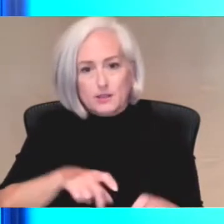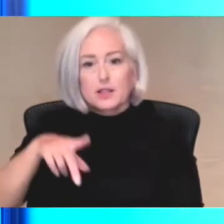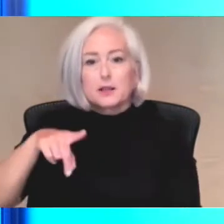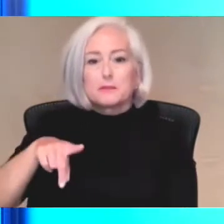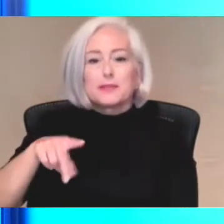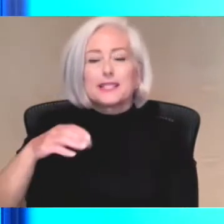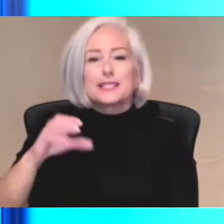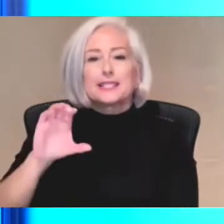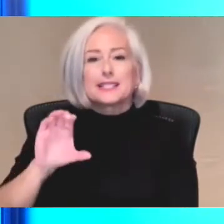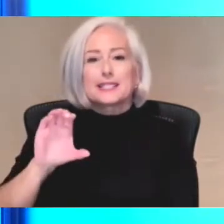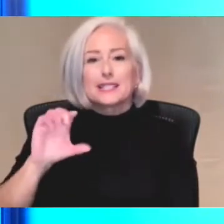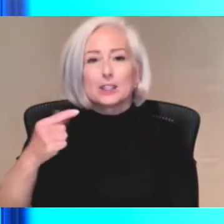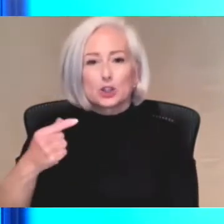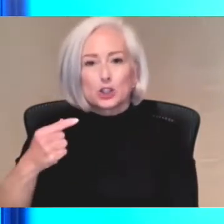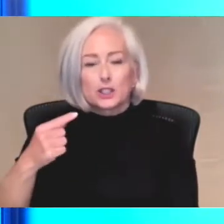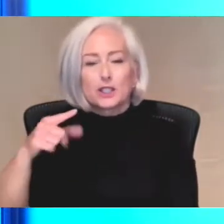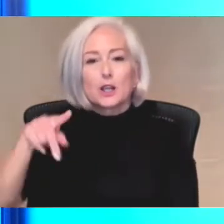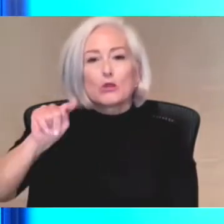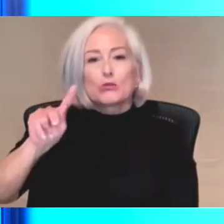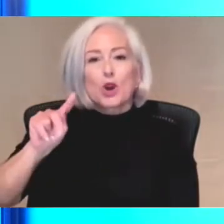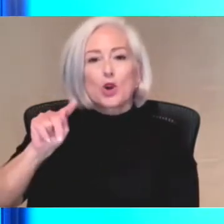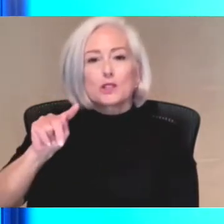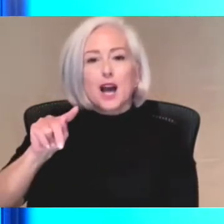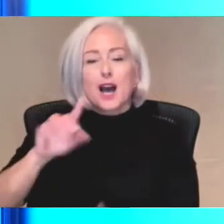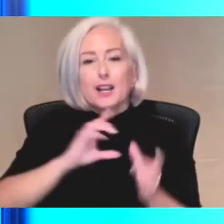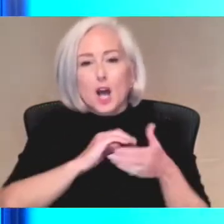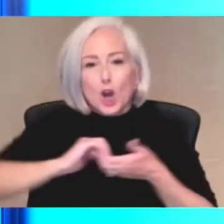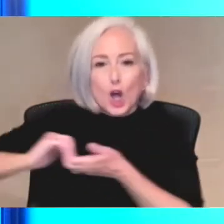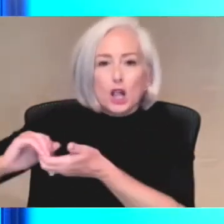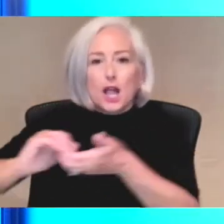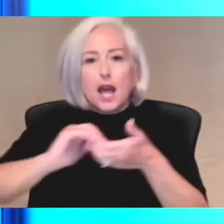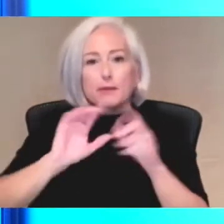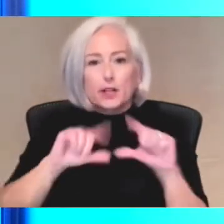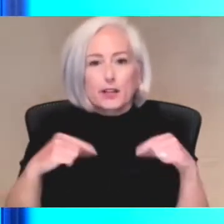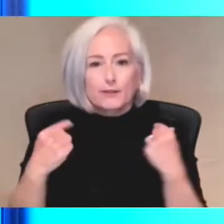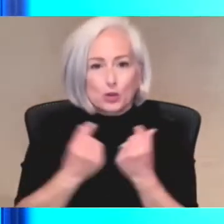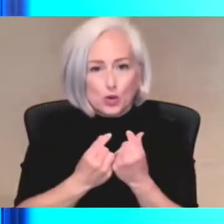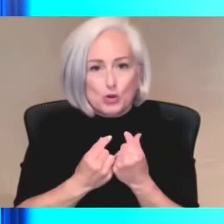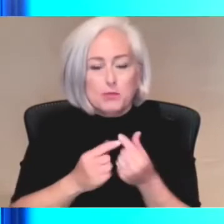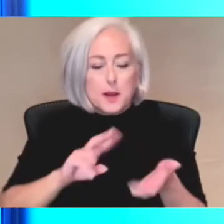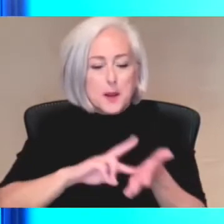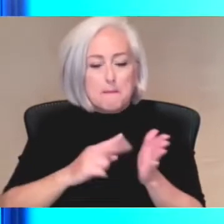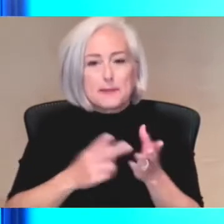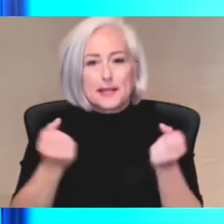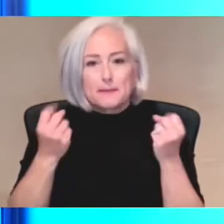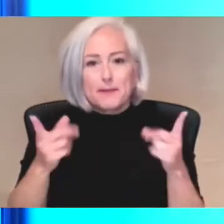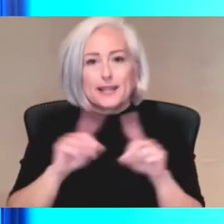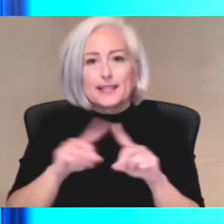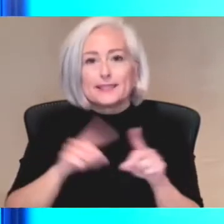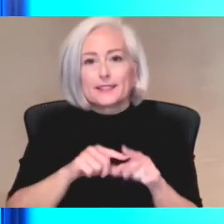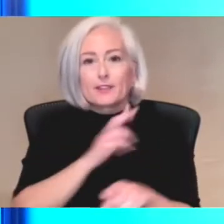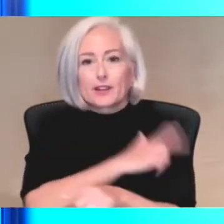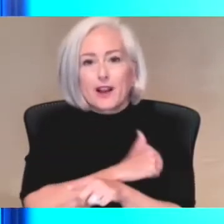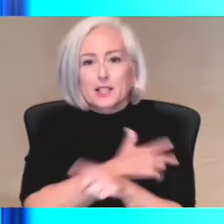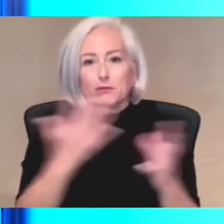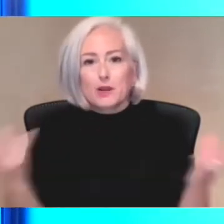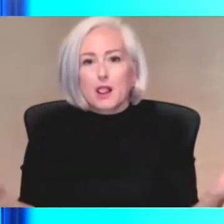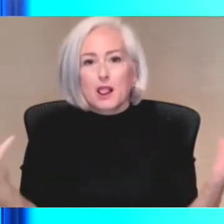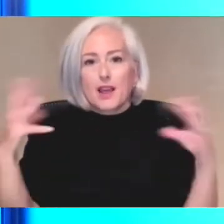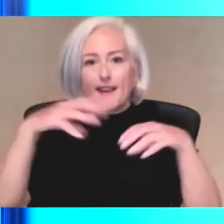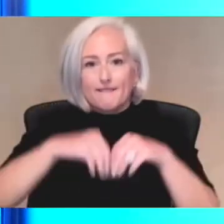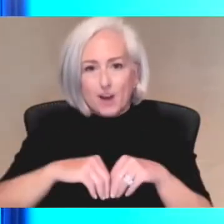Group, which is a multi-institutional national consortium. And so our goal is